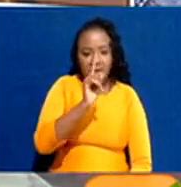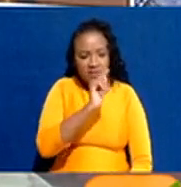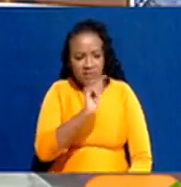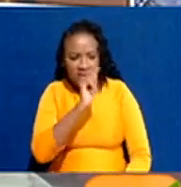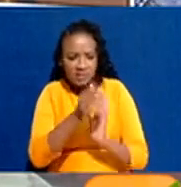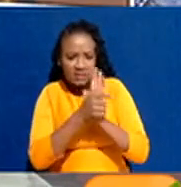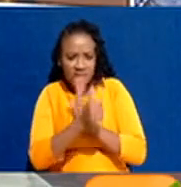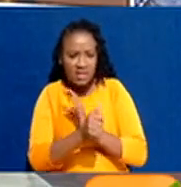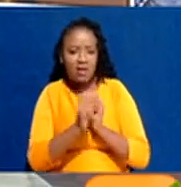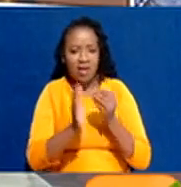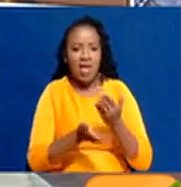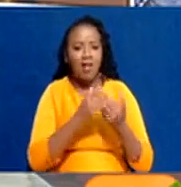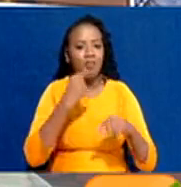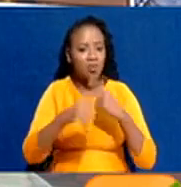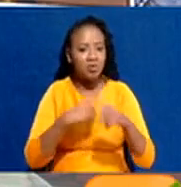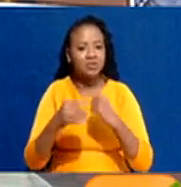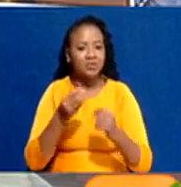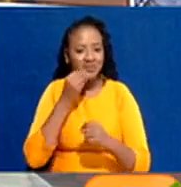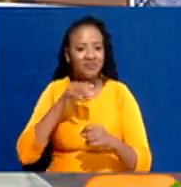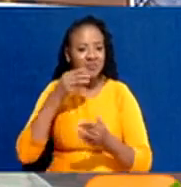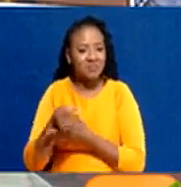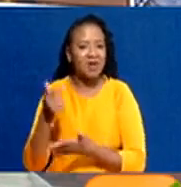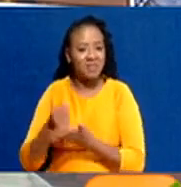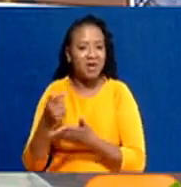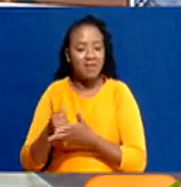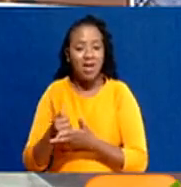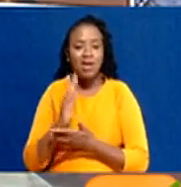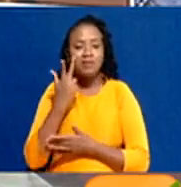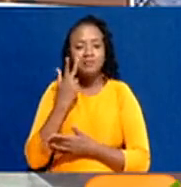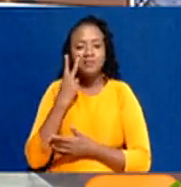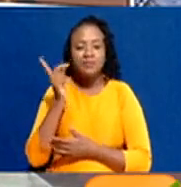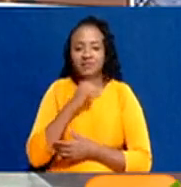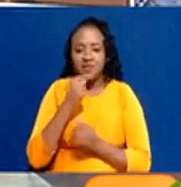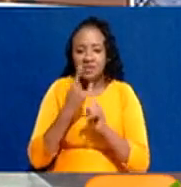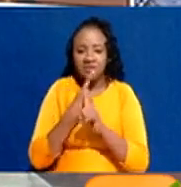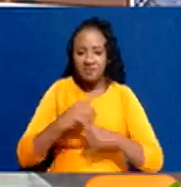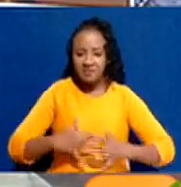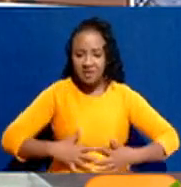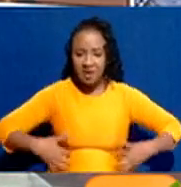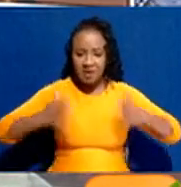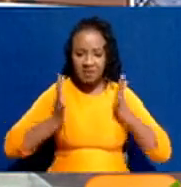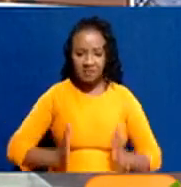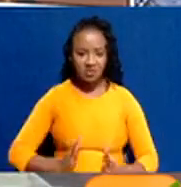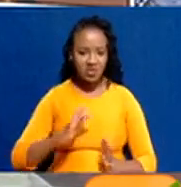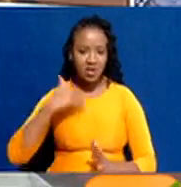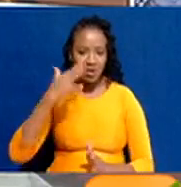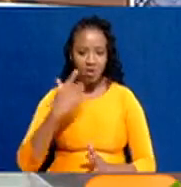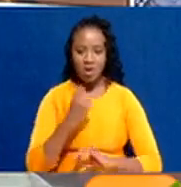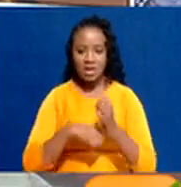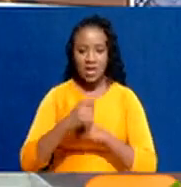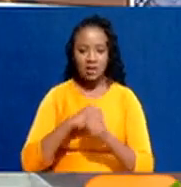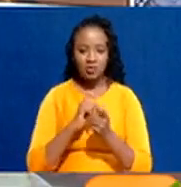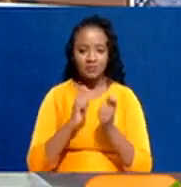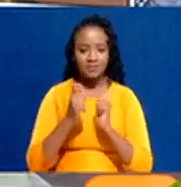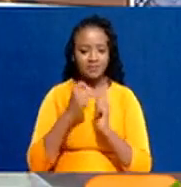him forever. These words have been exemplified by a group of refugees who have defied the odds stacked heavily against them and